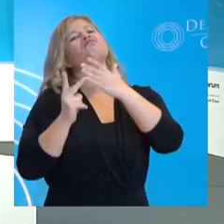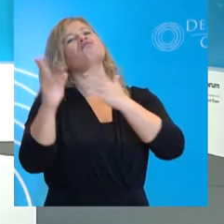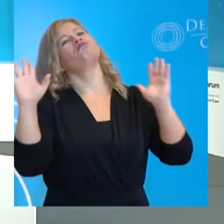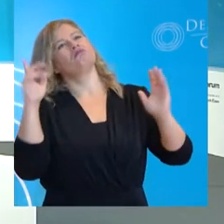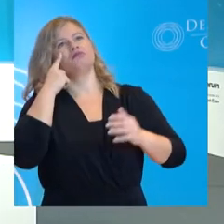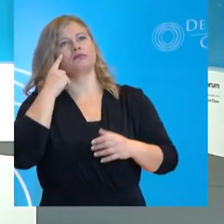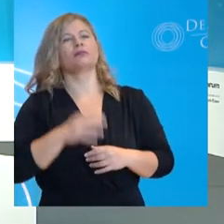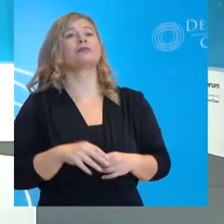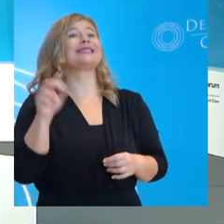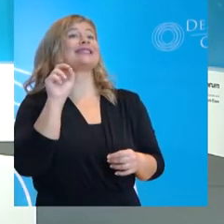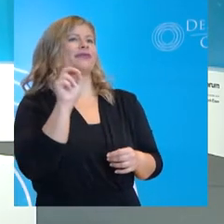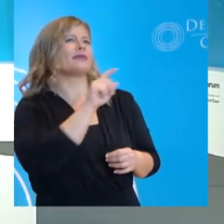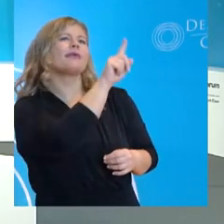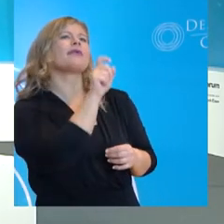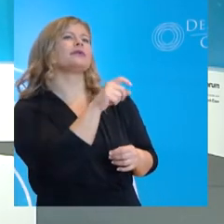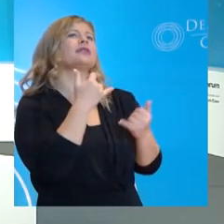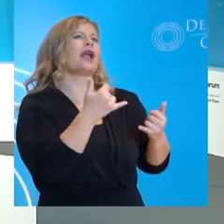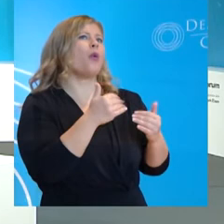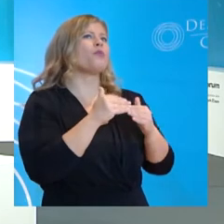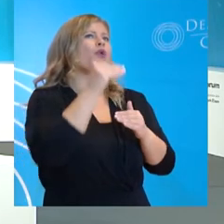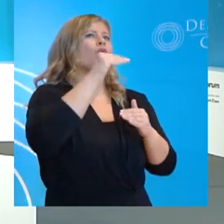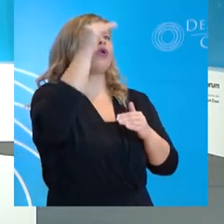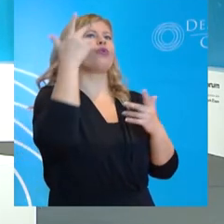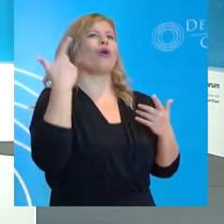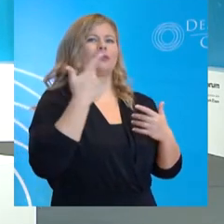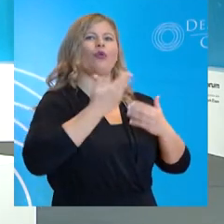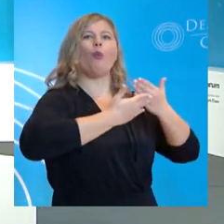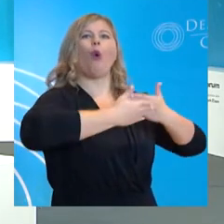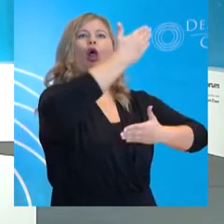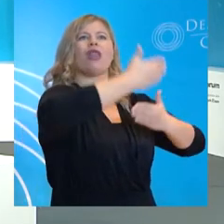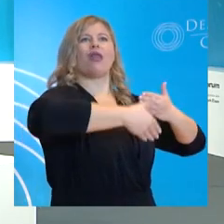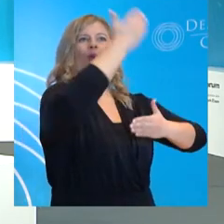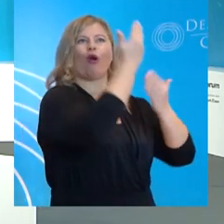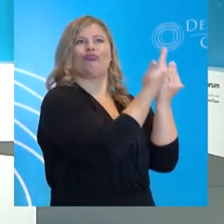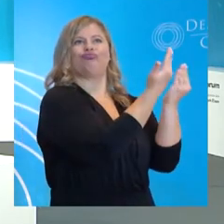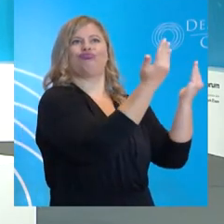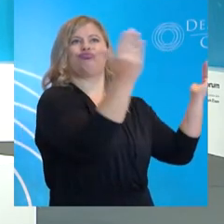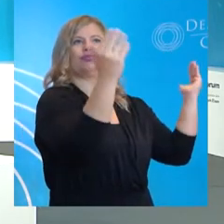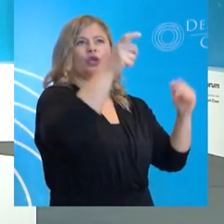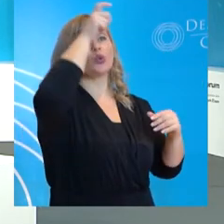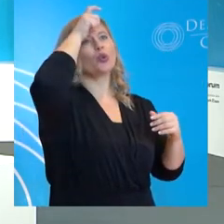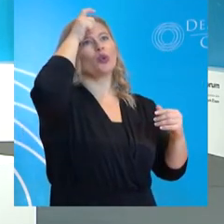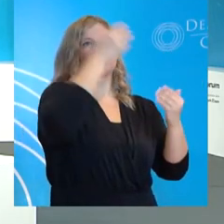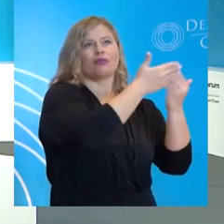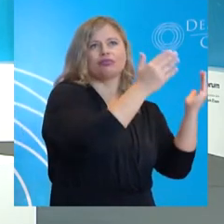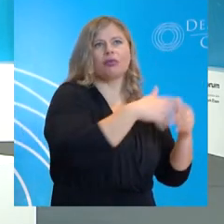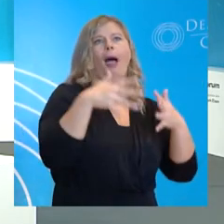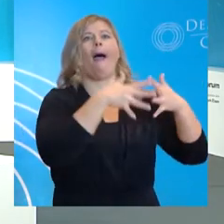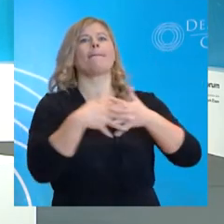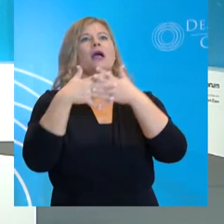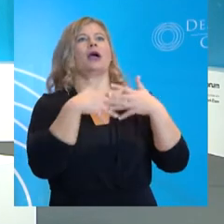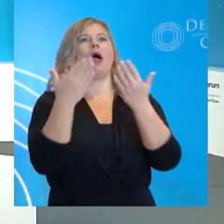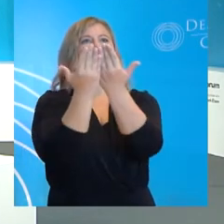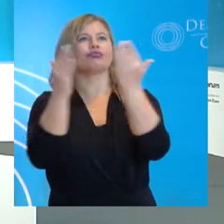very popular. I mean, you've just built a sort of wall. The Turks are building a wall with Iran.